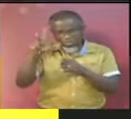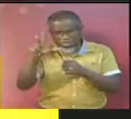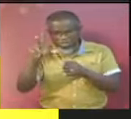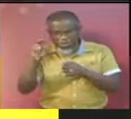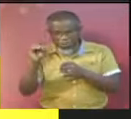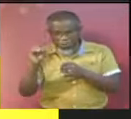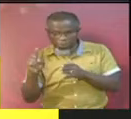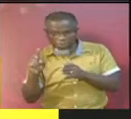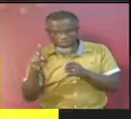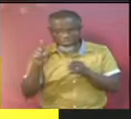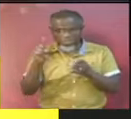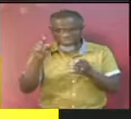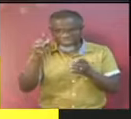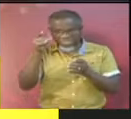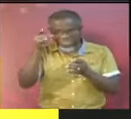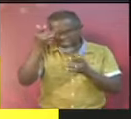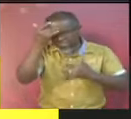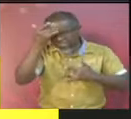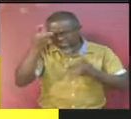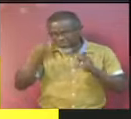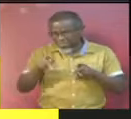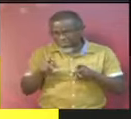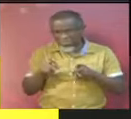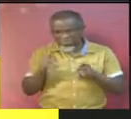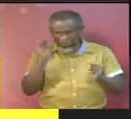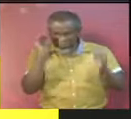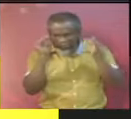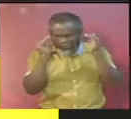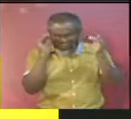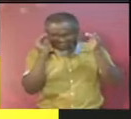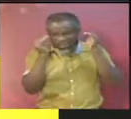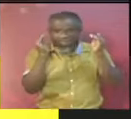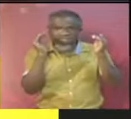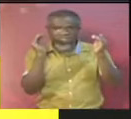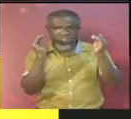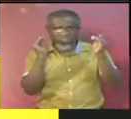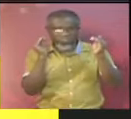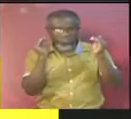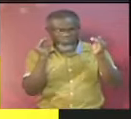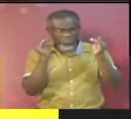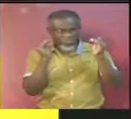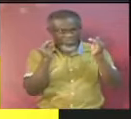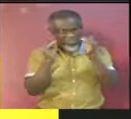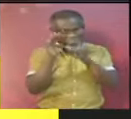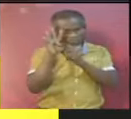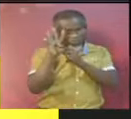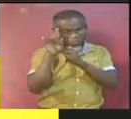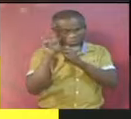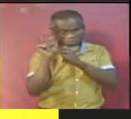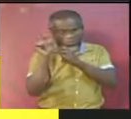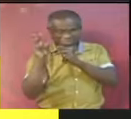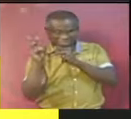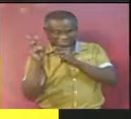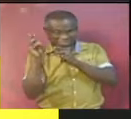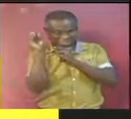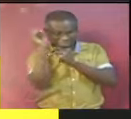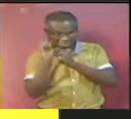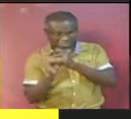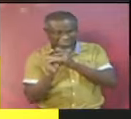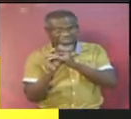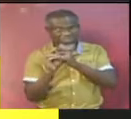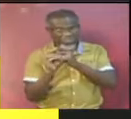301 cases, which was a daily infection fatality rate of 4.6%, even higher than during that